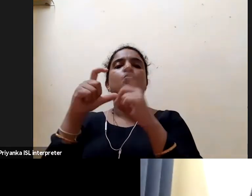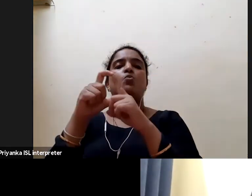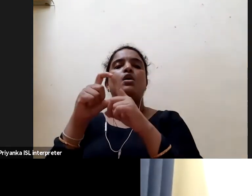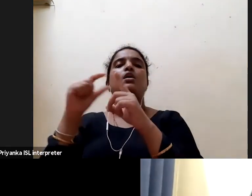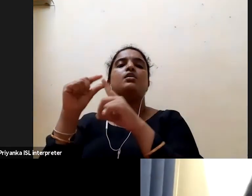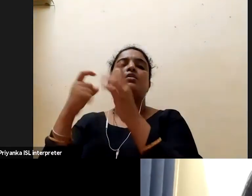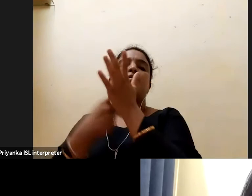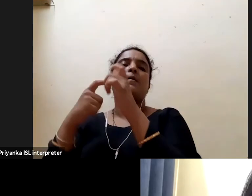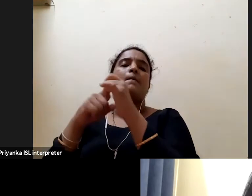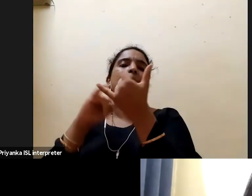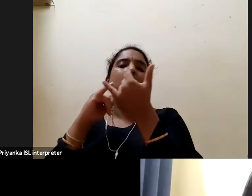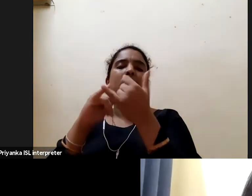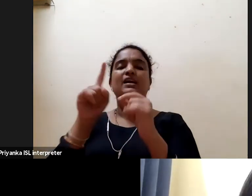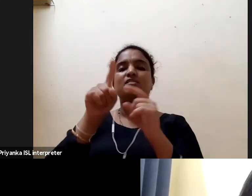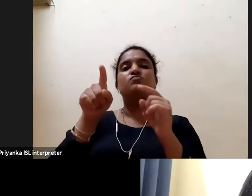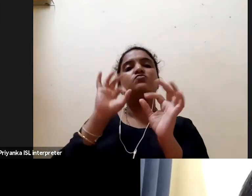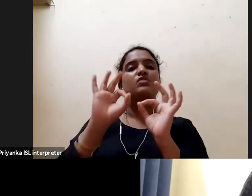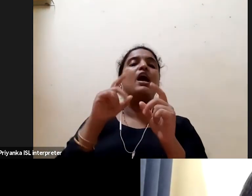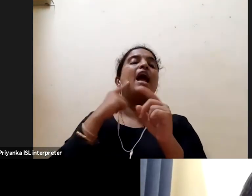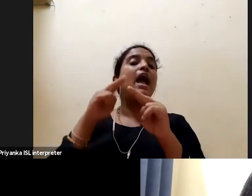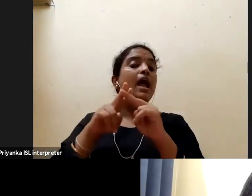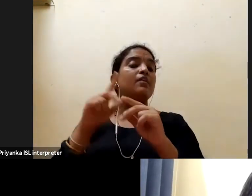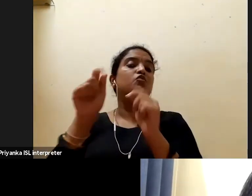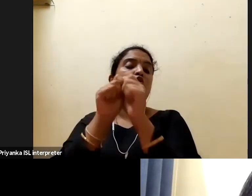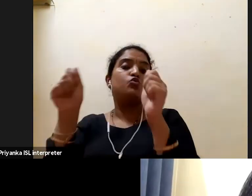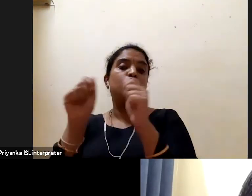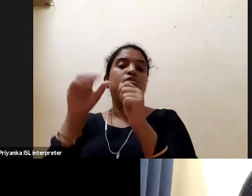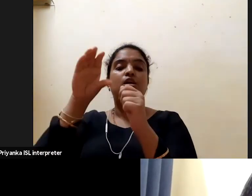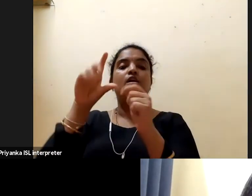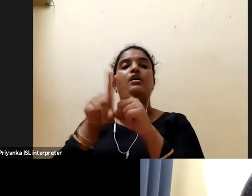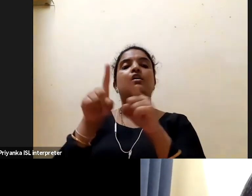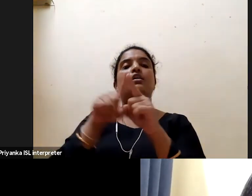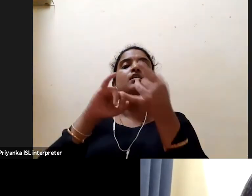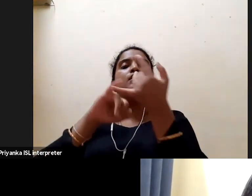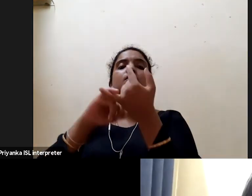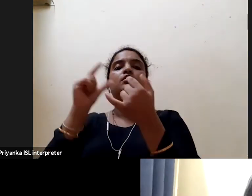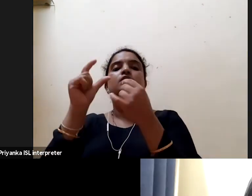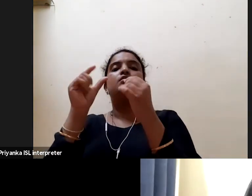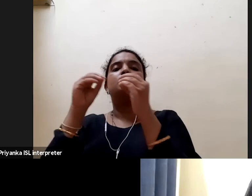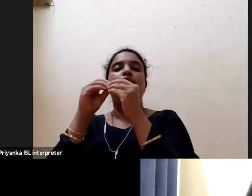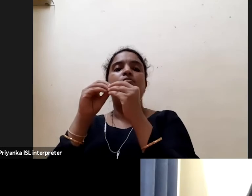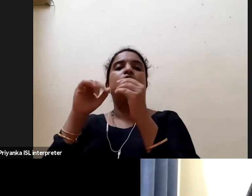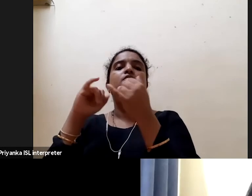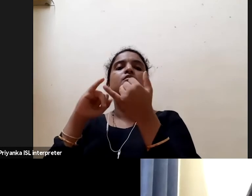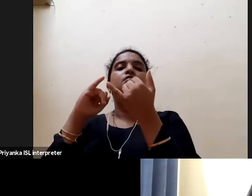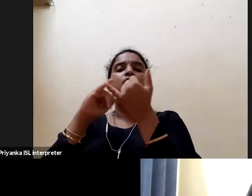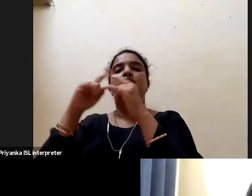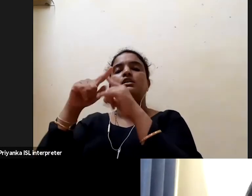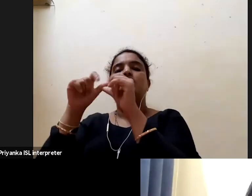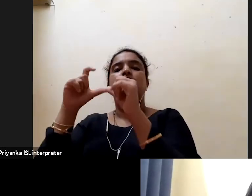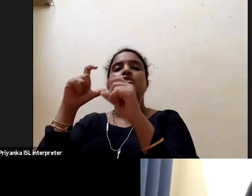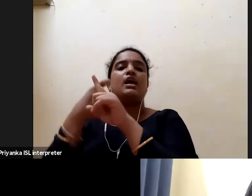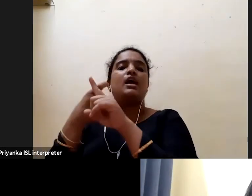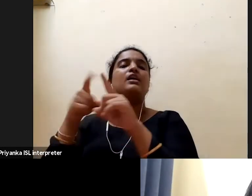a blog. And if it's a newsletter that you're starting, I would definitely recommend Substack. Substack, because it's very easy